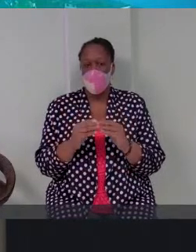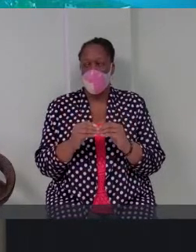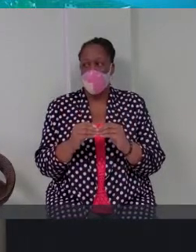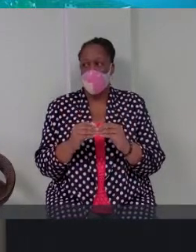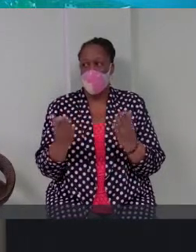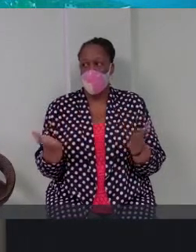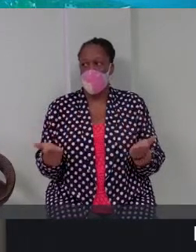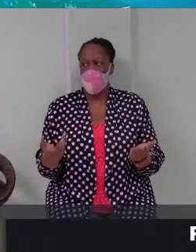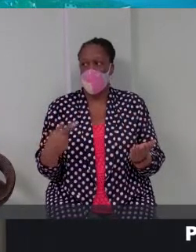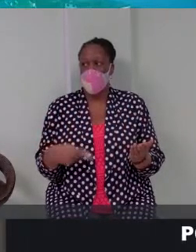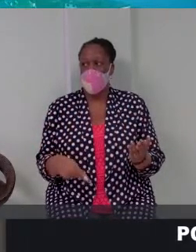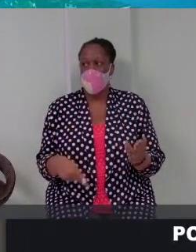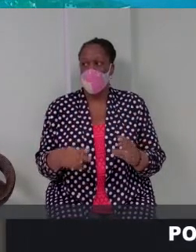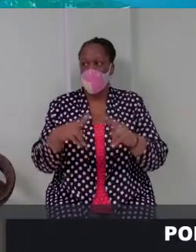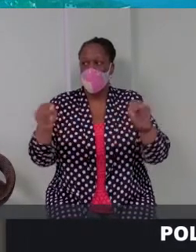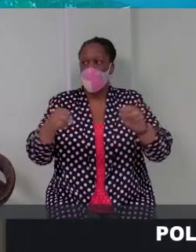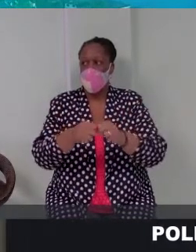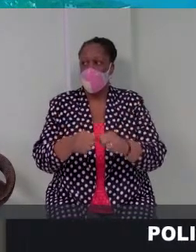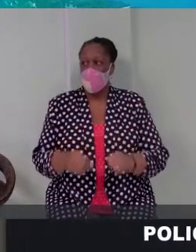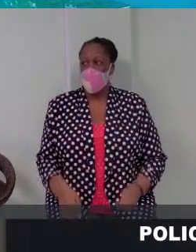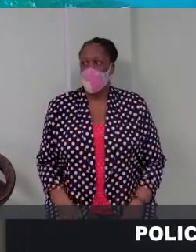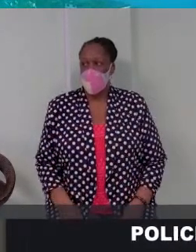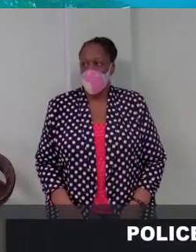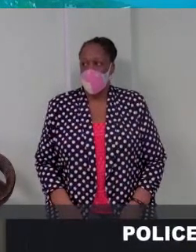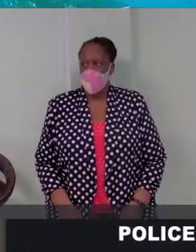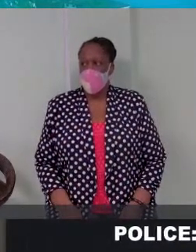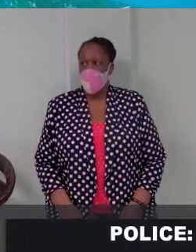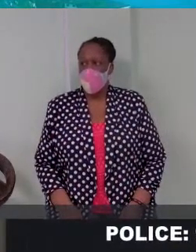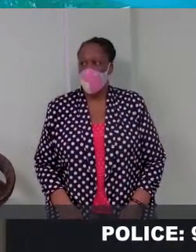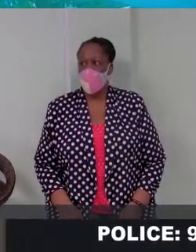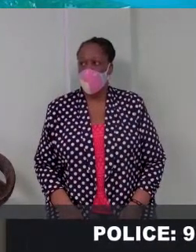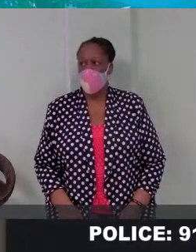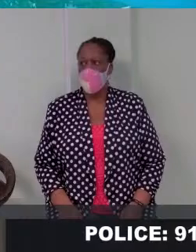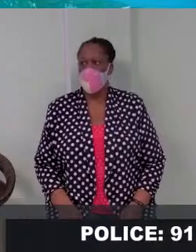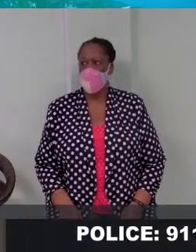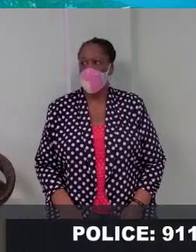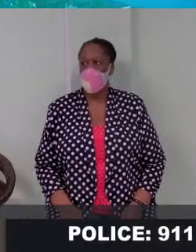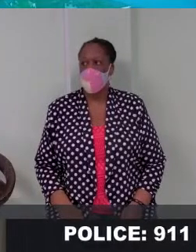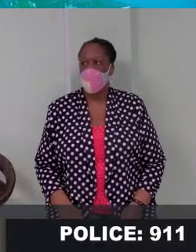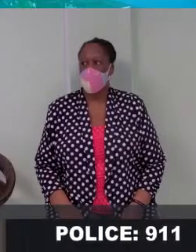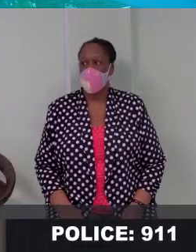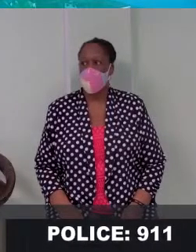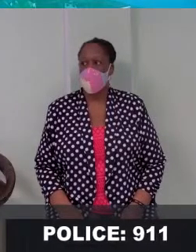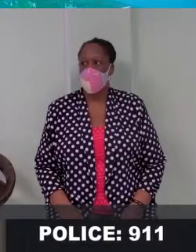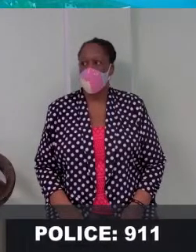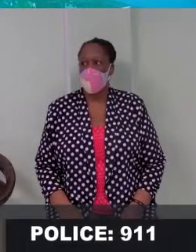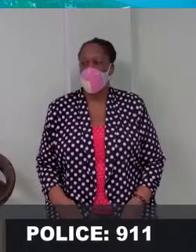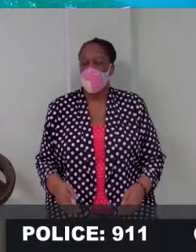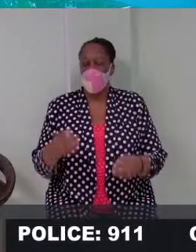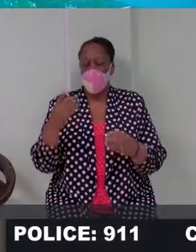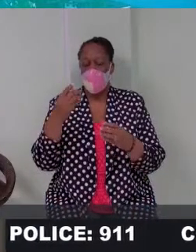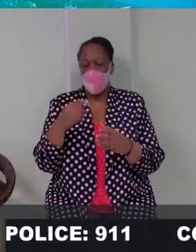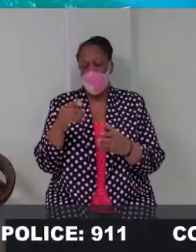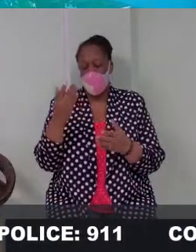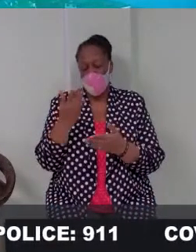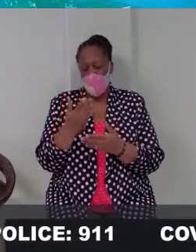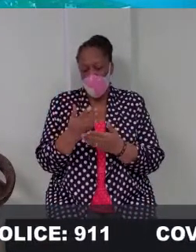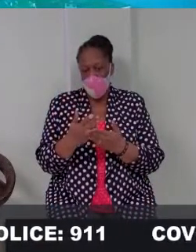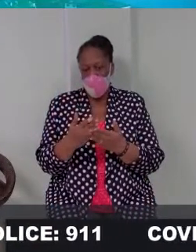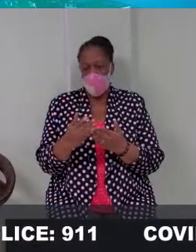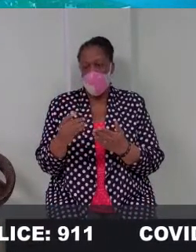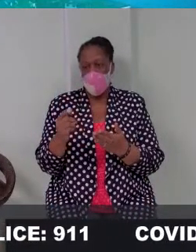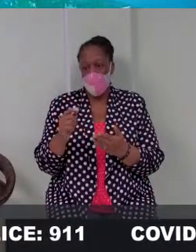and Nevis. Of course, over the past few days, we've had good news